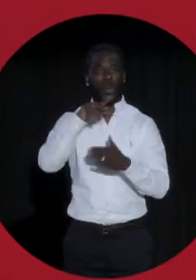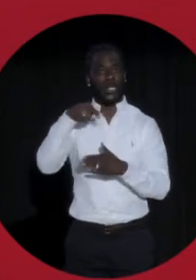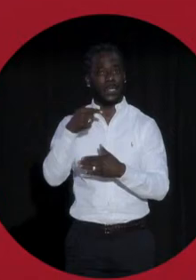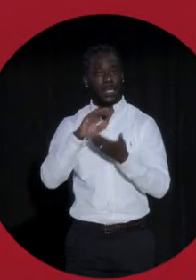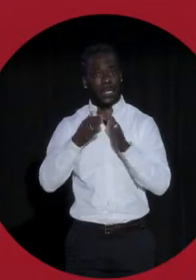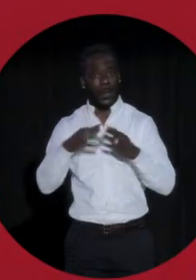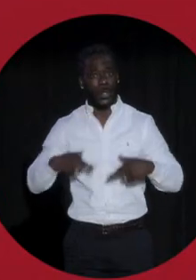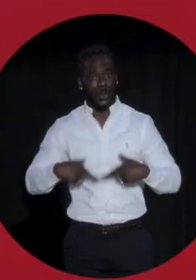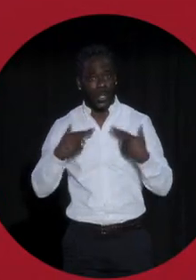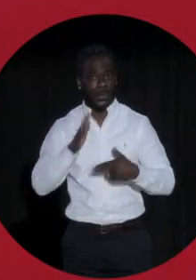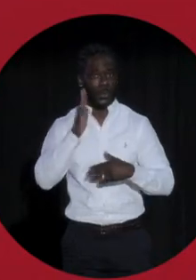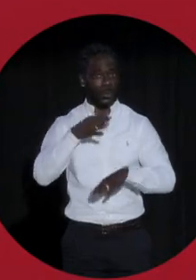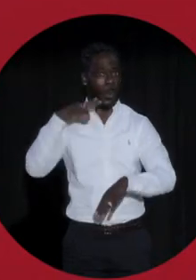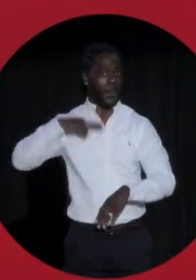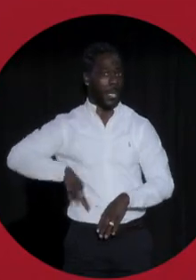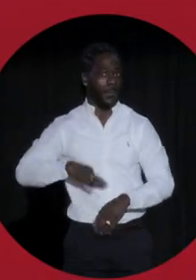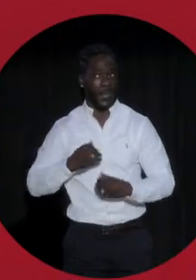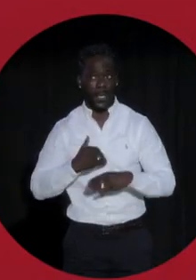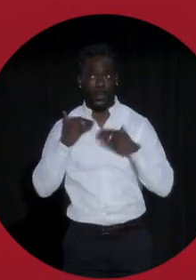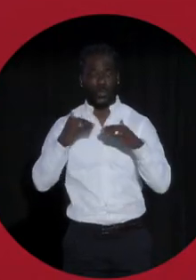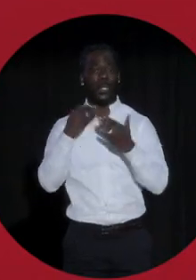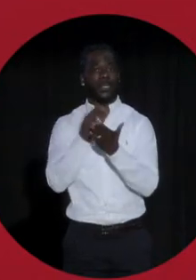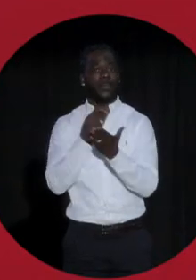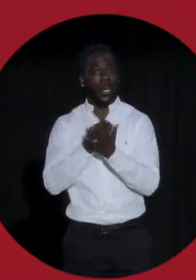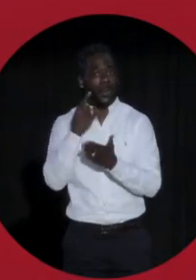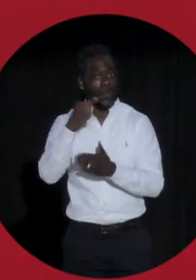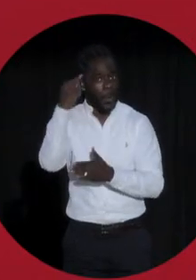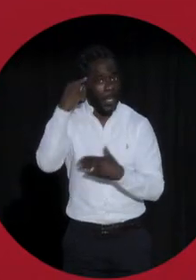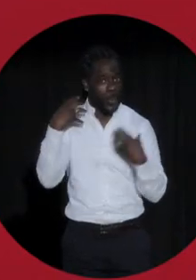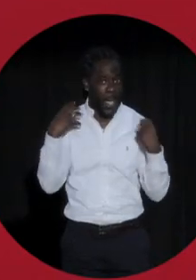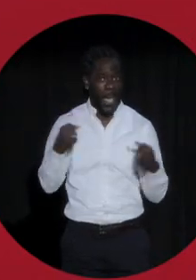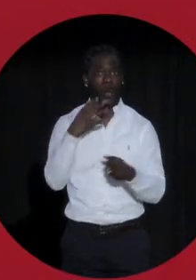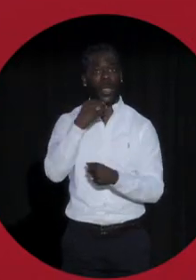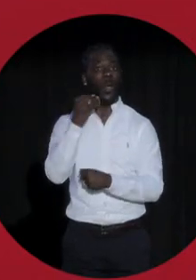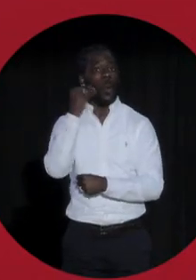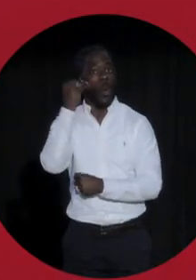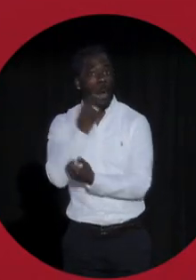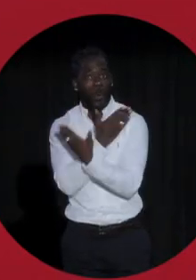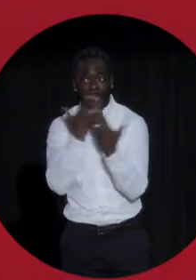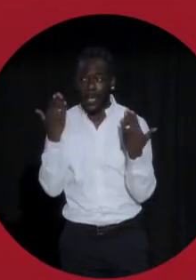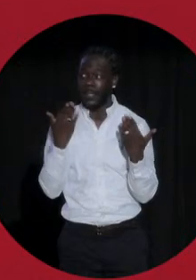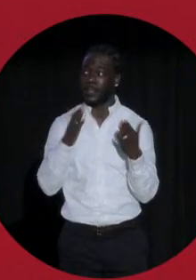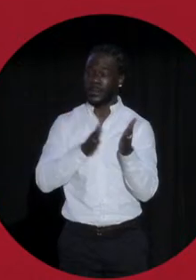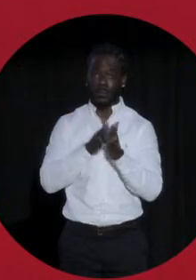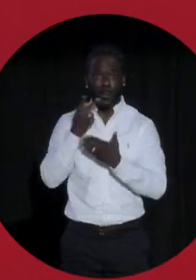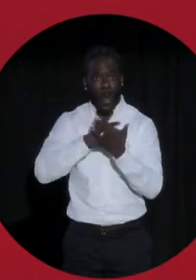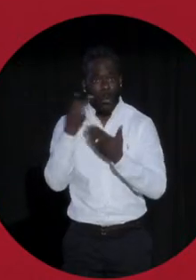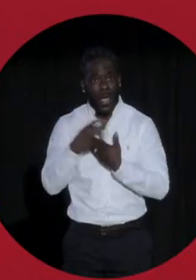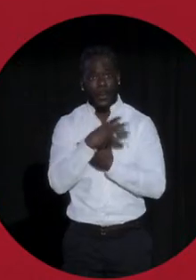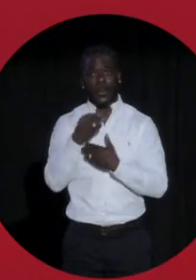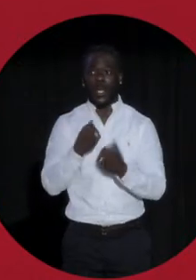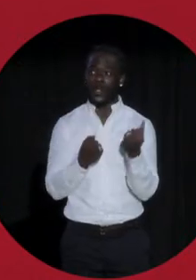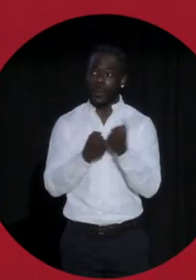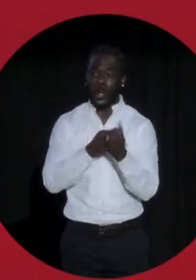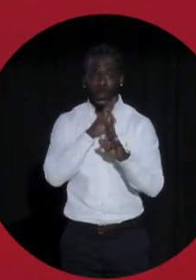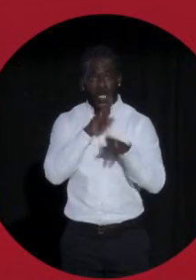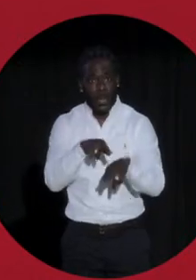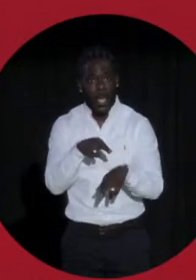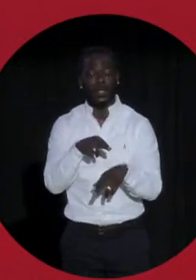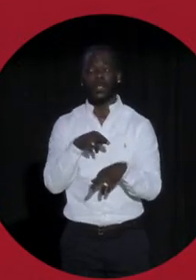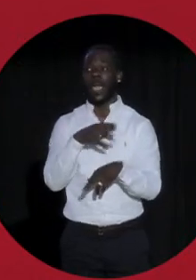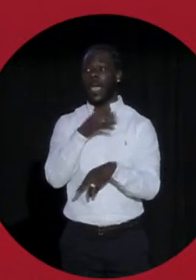benefit. Increased funding for mental health programs and homeless initiatives. Support the right to response to those in